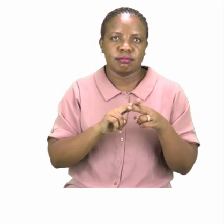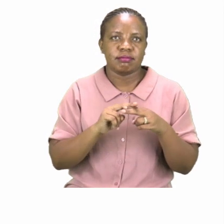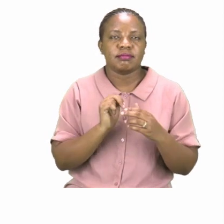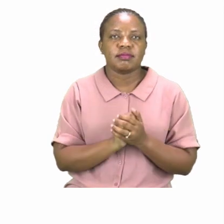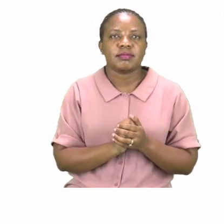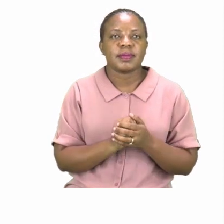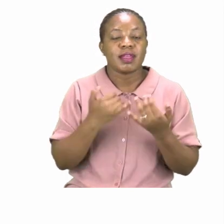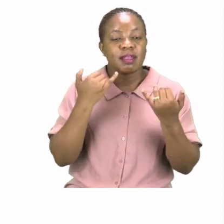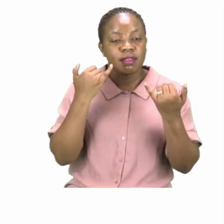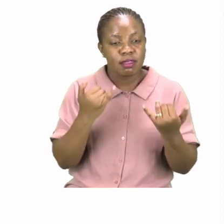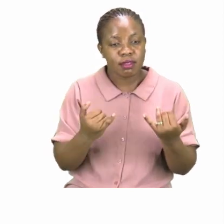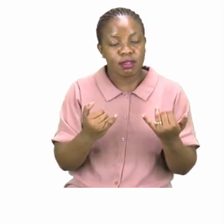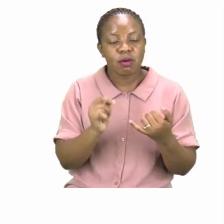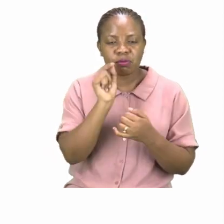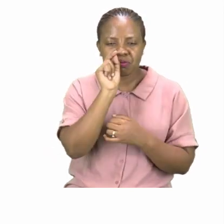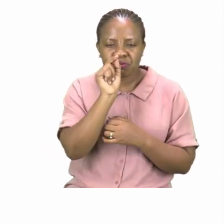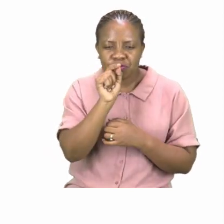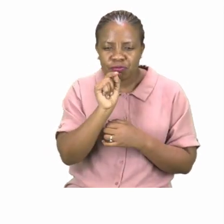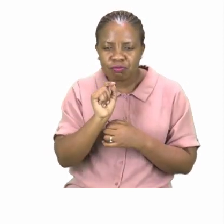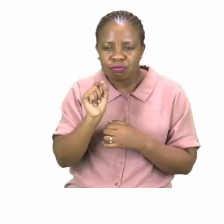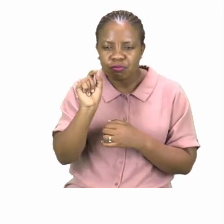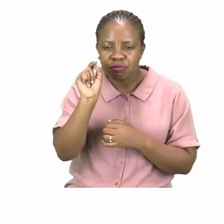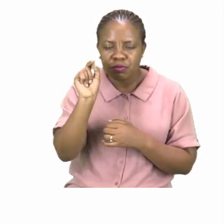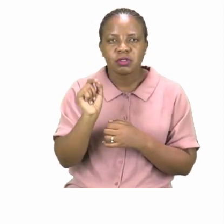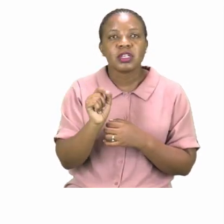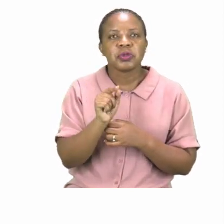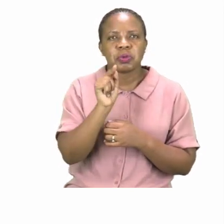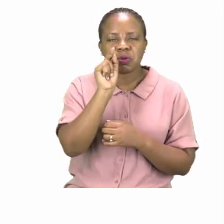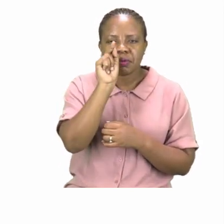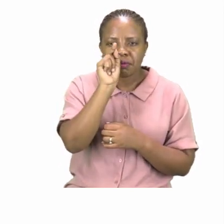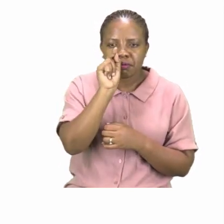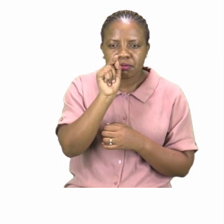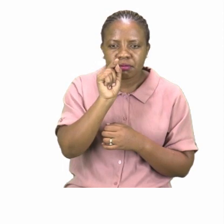are going to take your time and try hard to follow the dotted